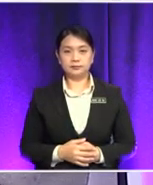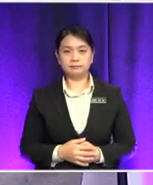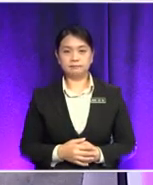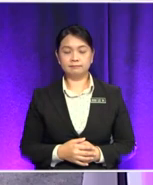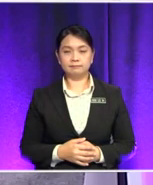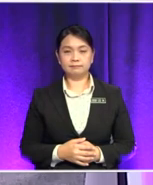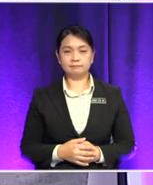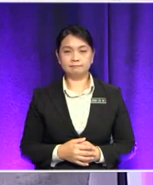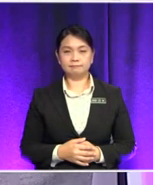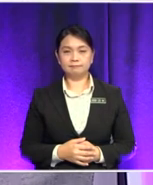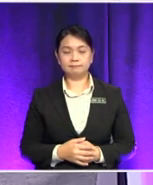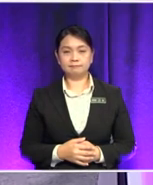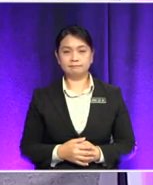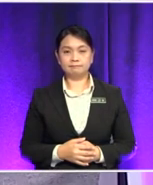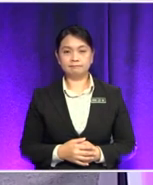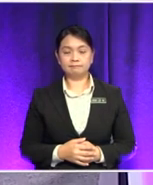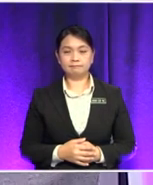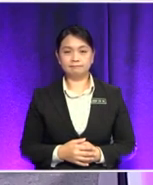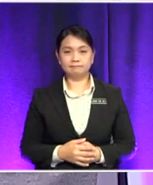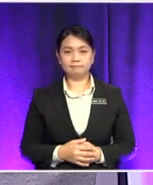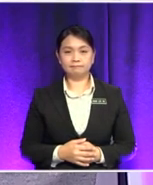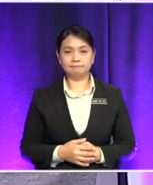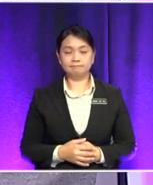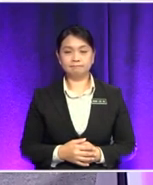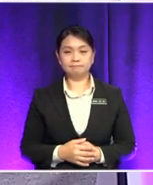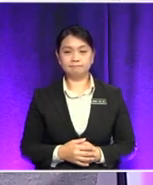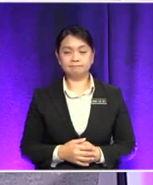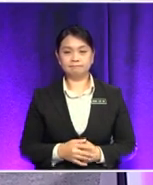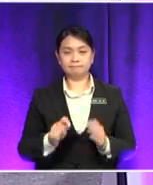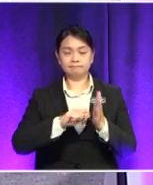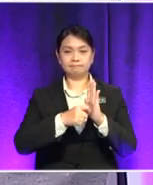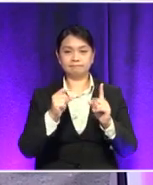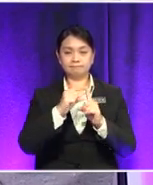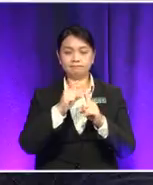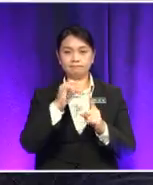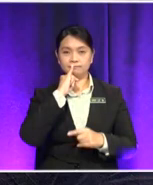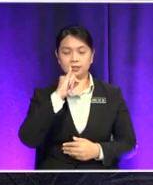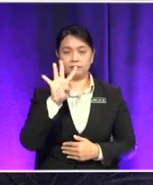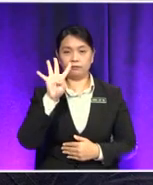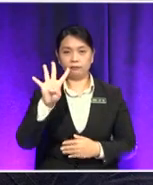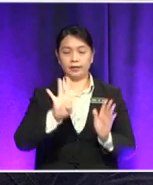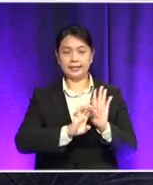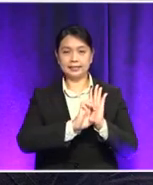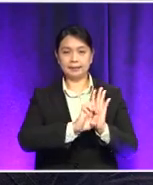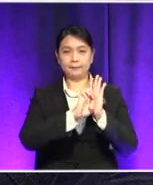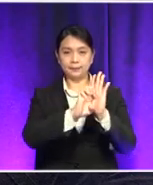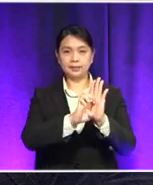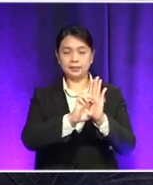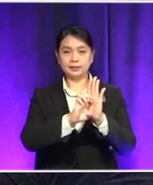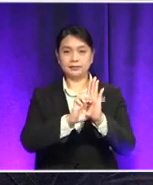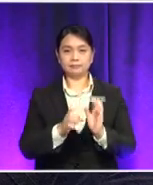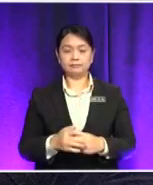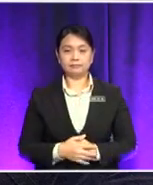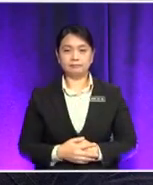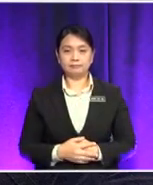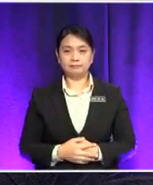line. Okay, good job. So she give example. The keyword here is for example. The last line on the